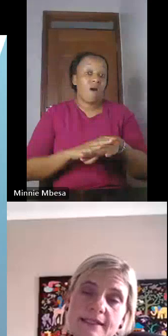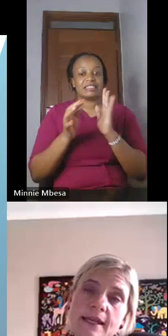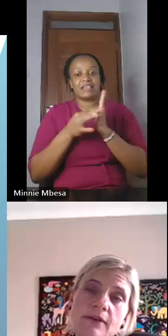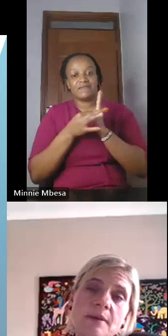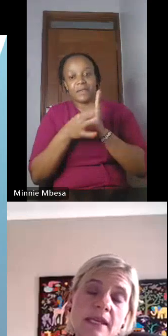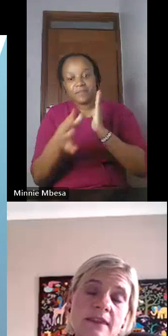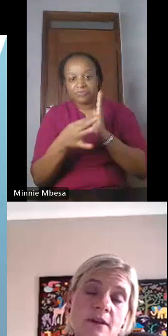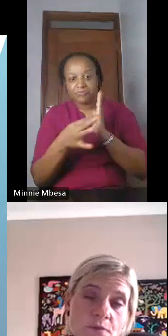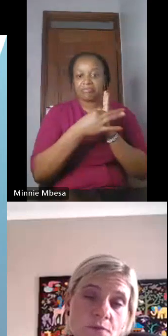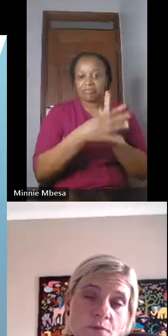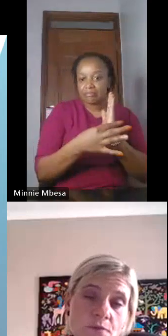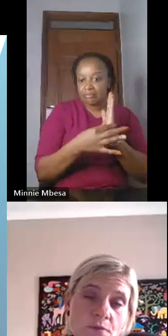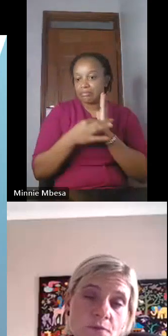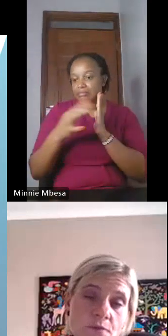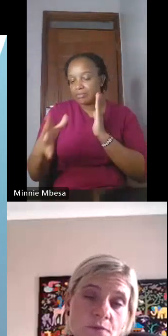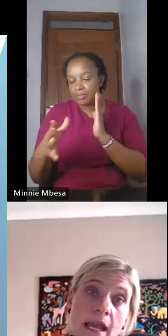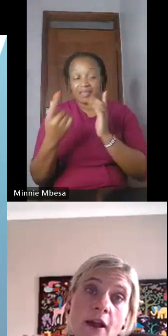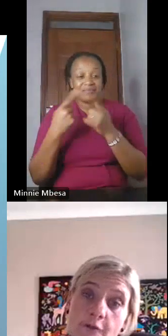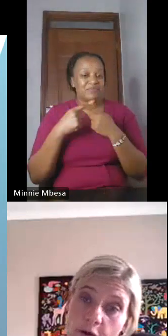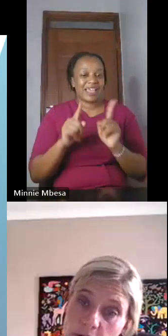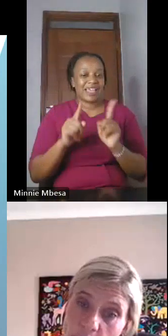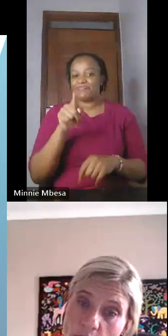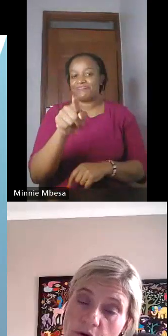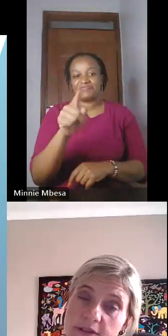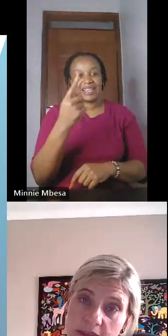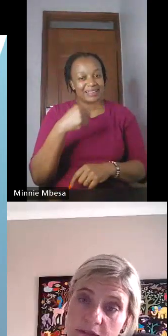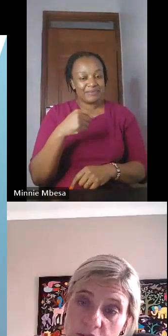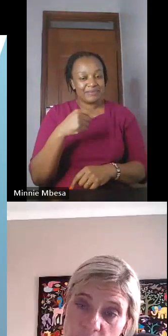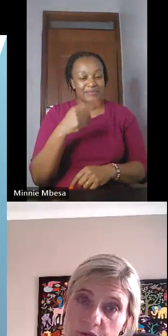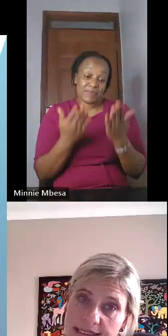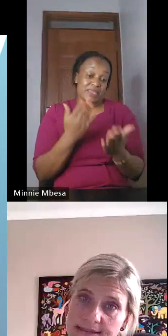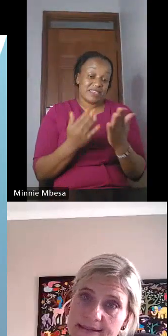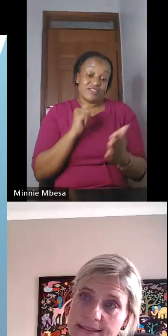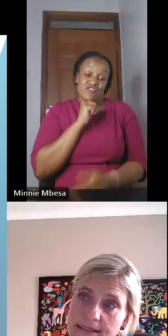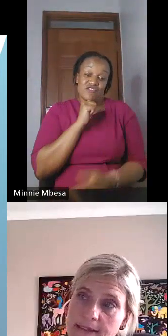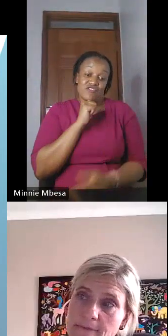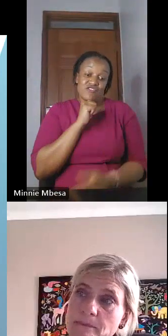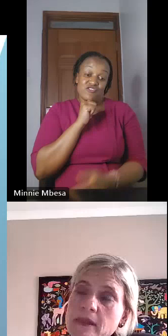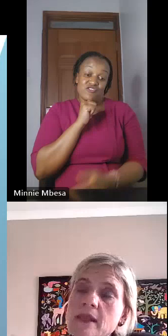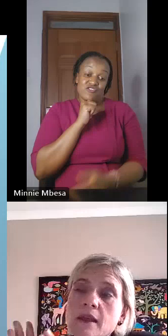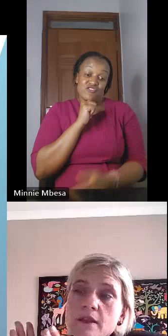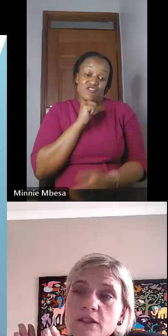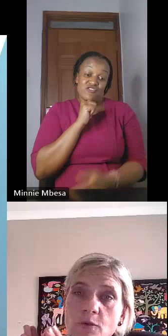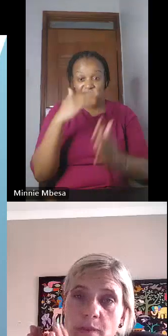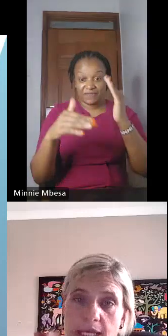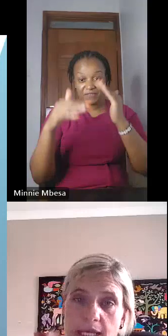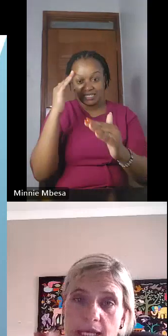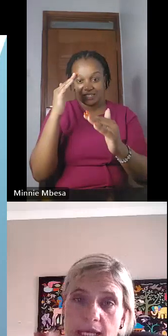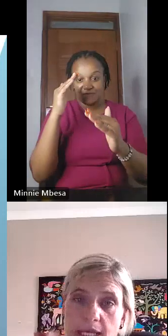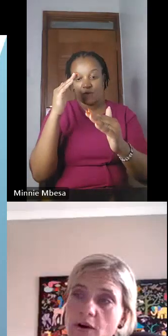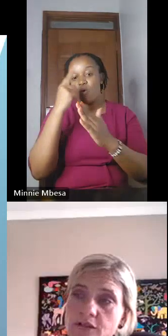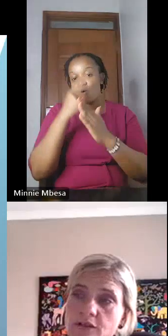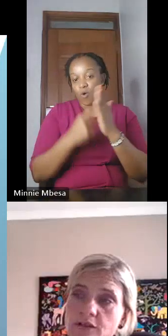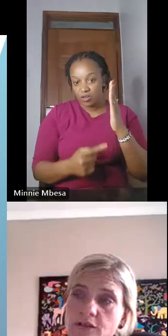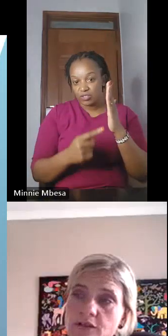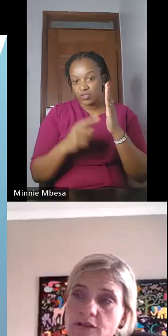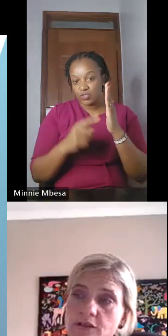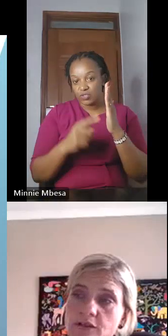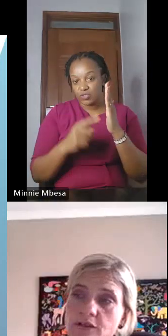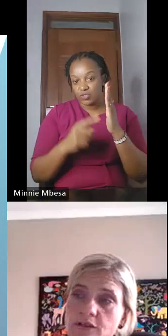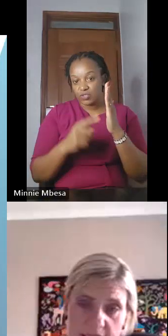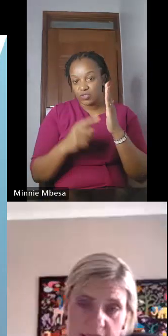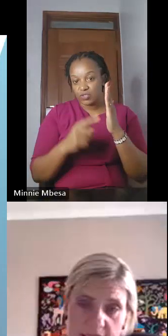not necessarily be the right university for the course that you need to study. So please go to